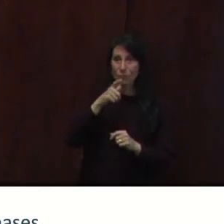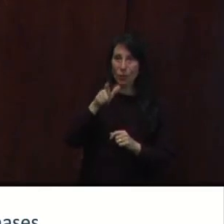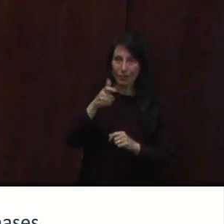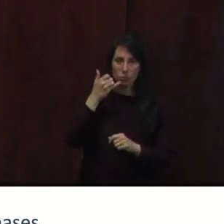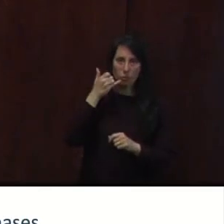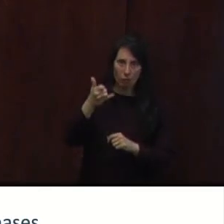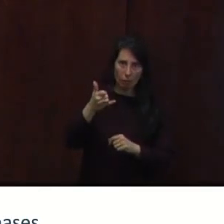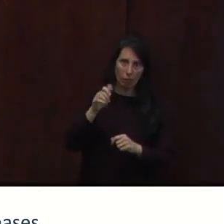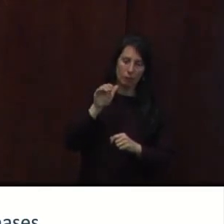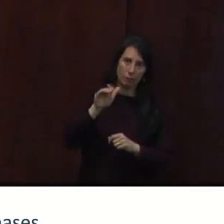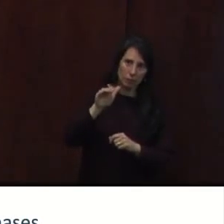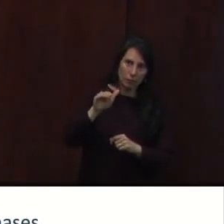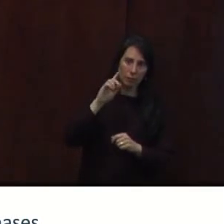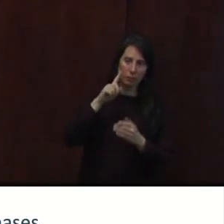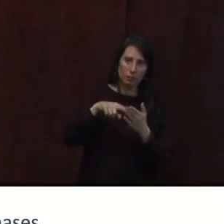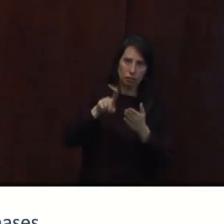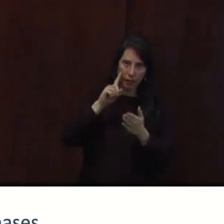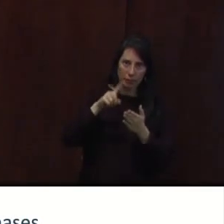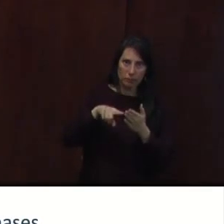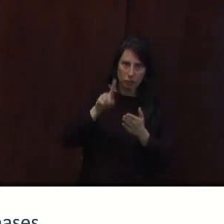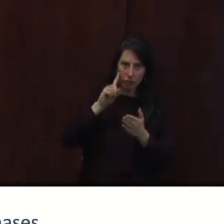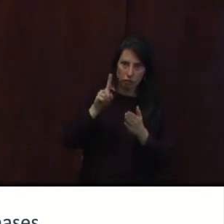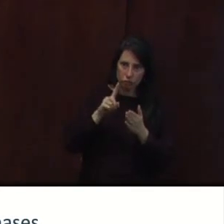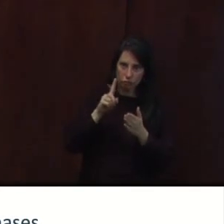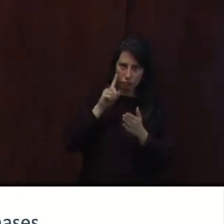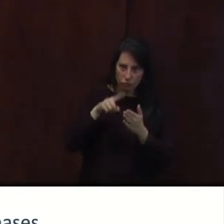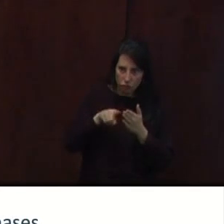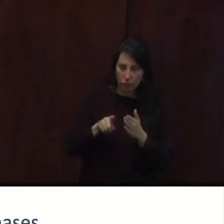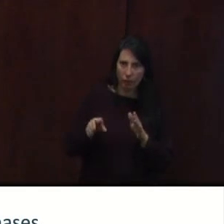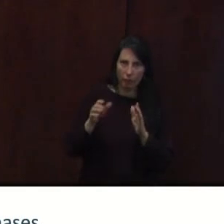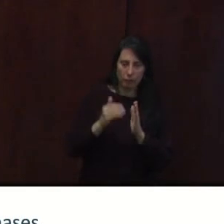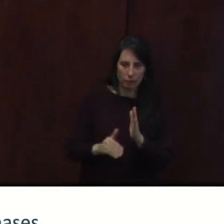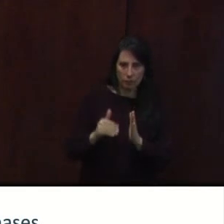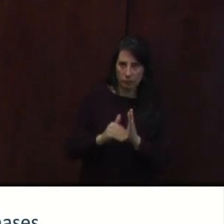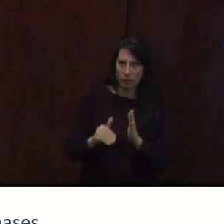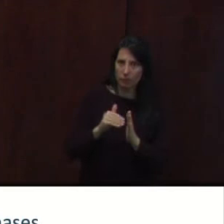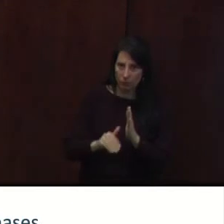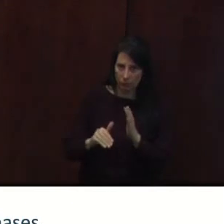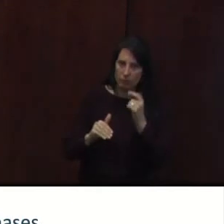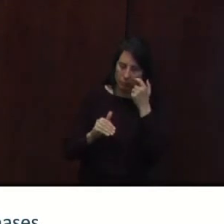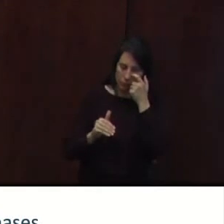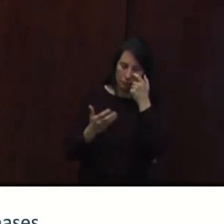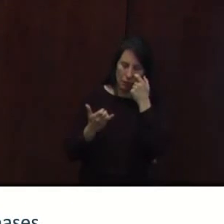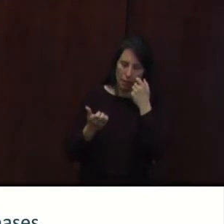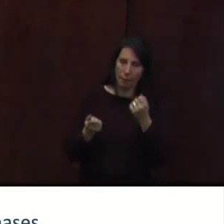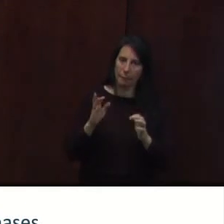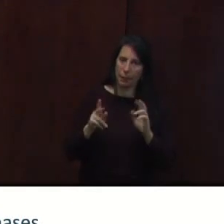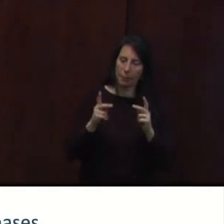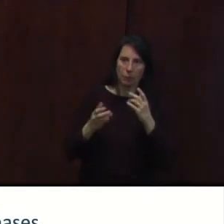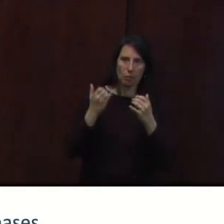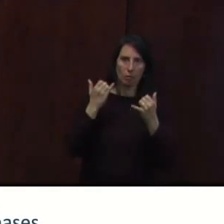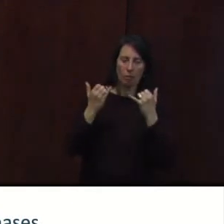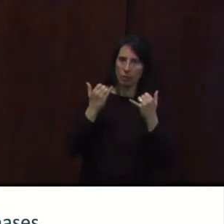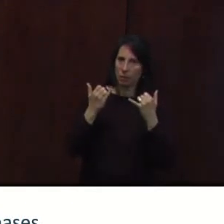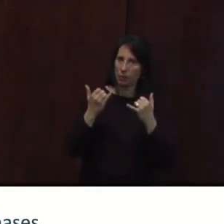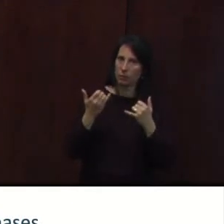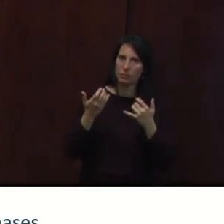to call in for an appointment. We hope that it will reduce the call volume and the stress,